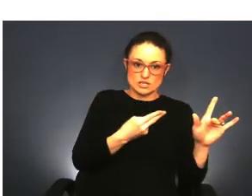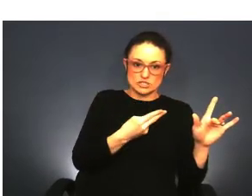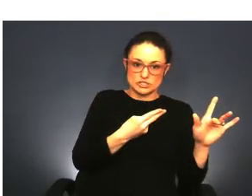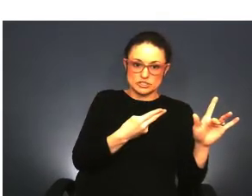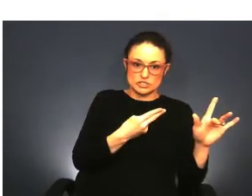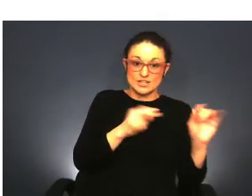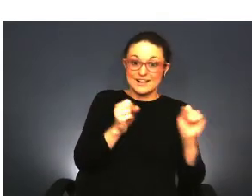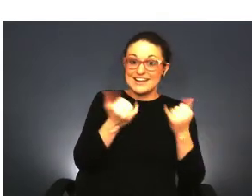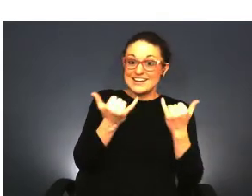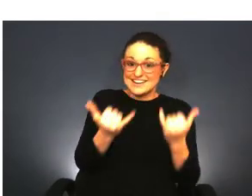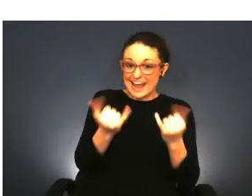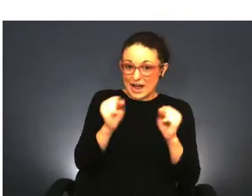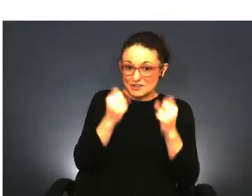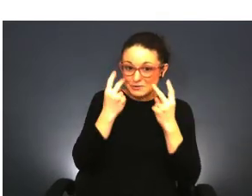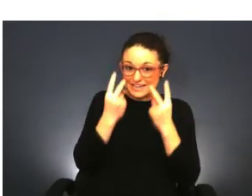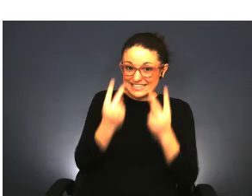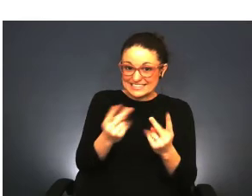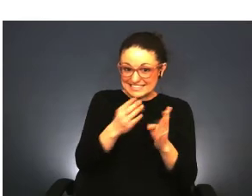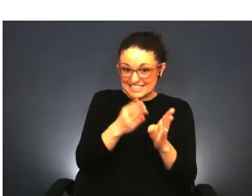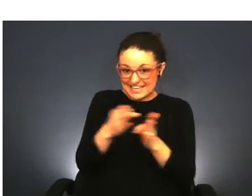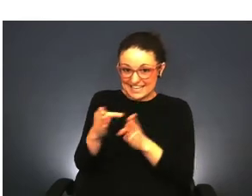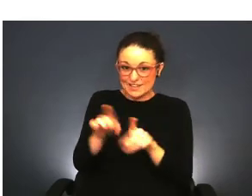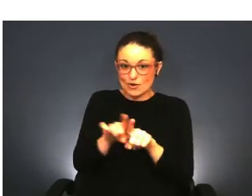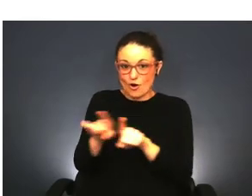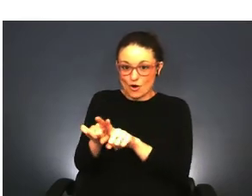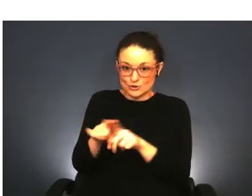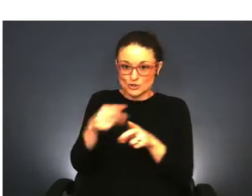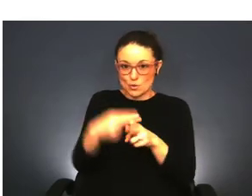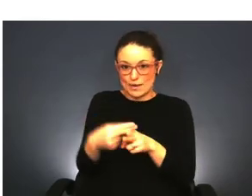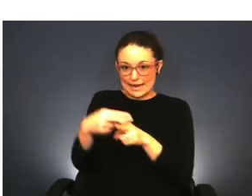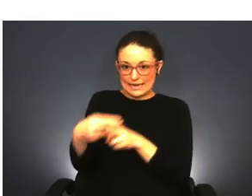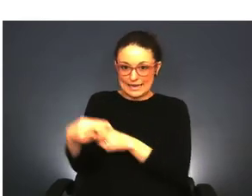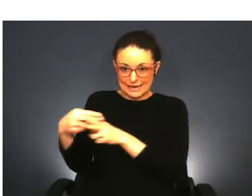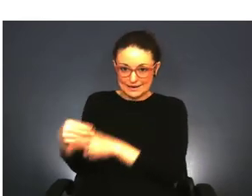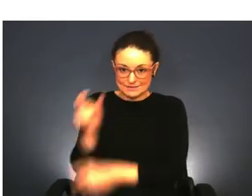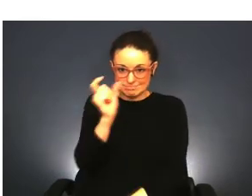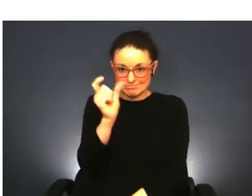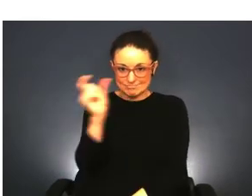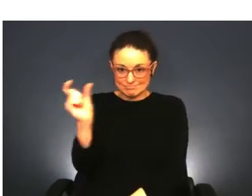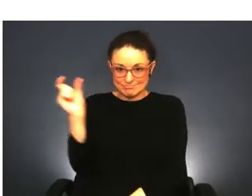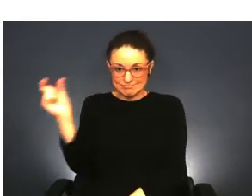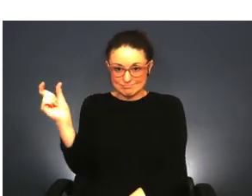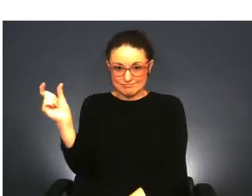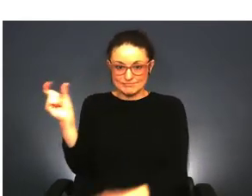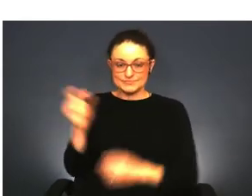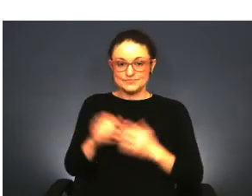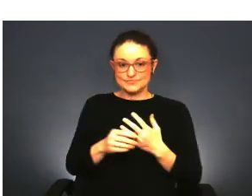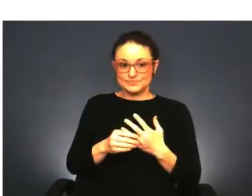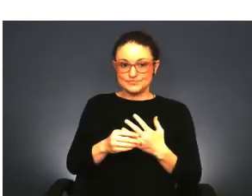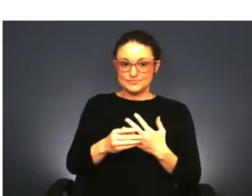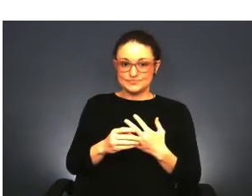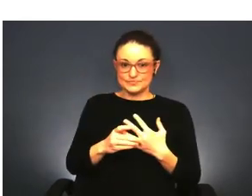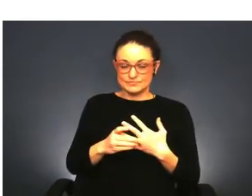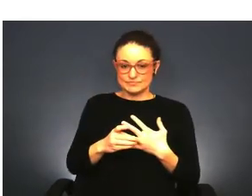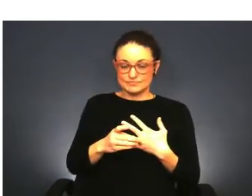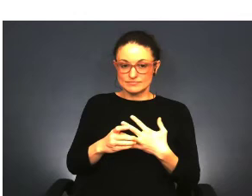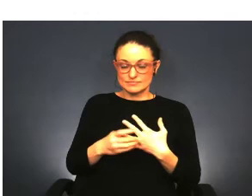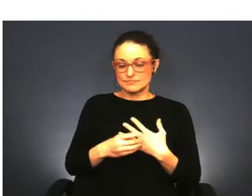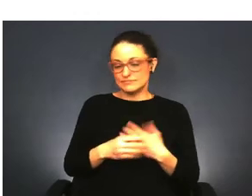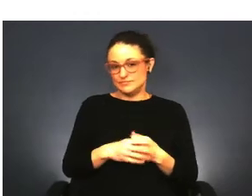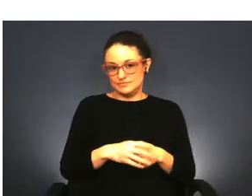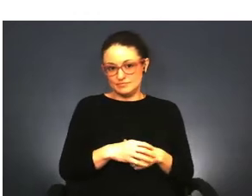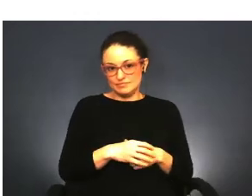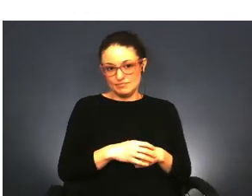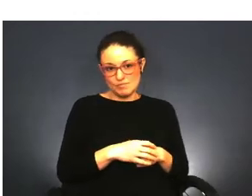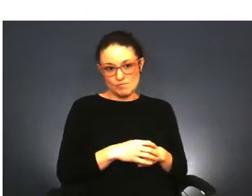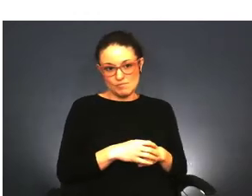You can see now that these are also weighted. And so now Canvas is going to perform the